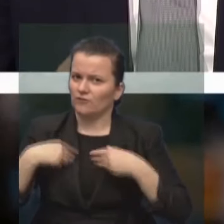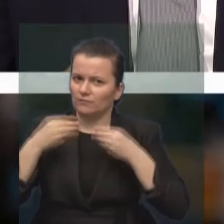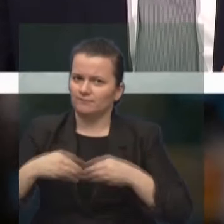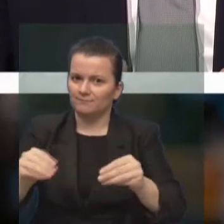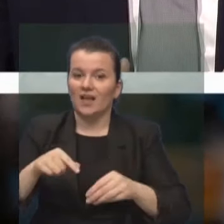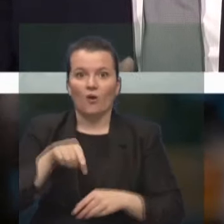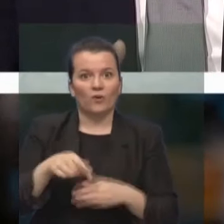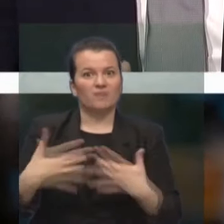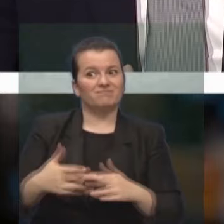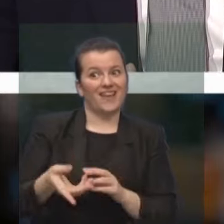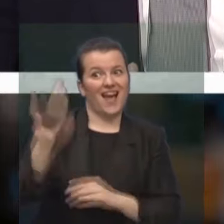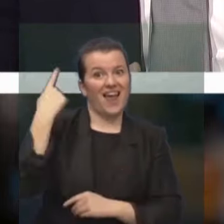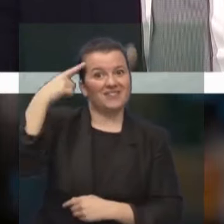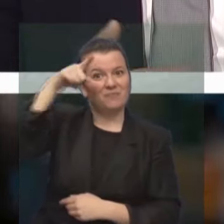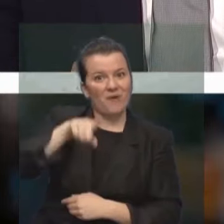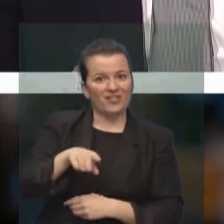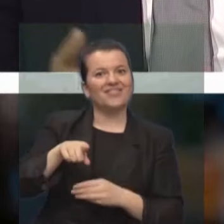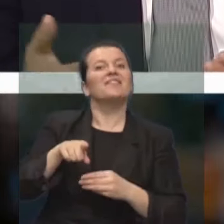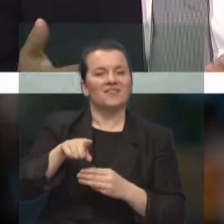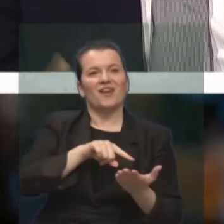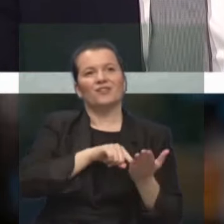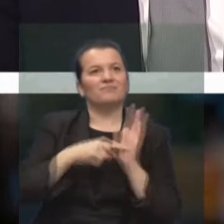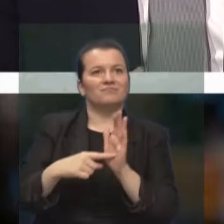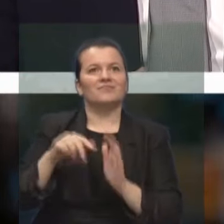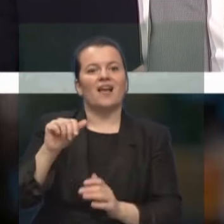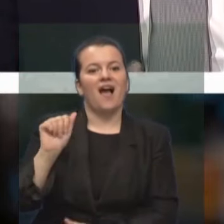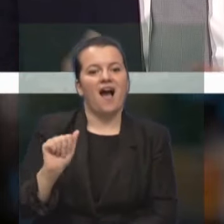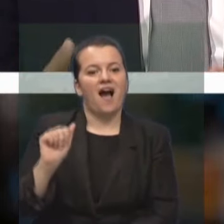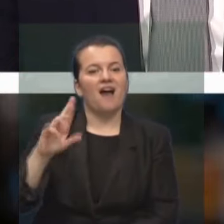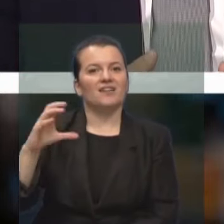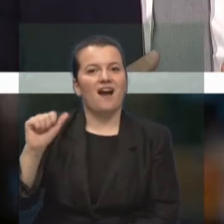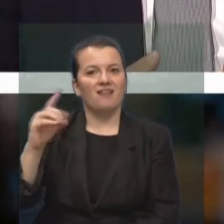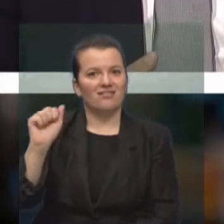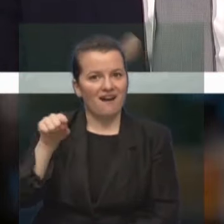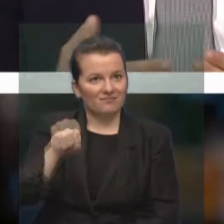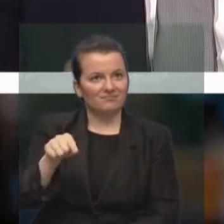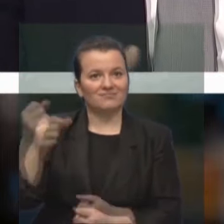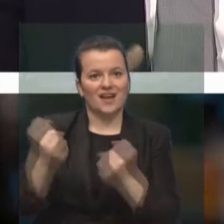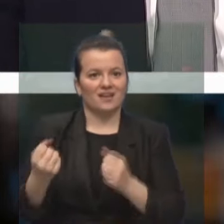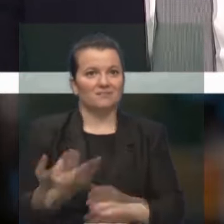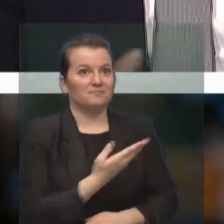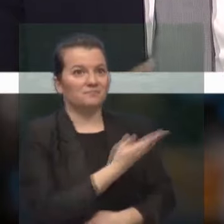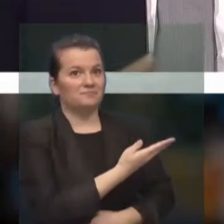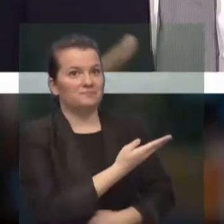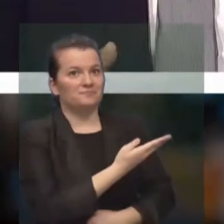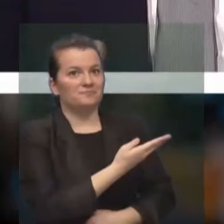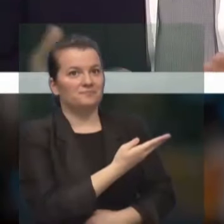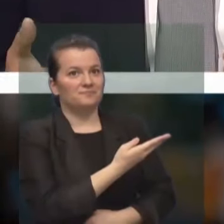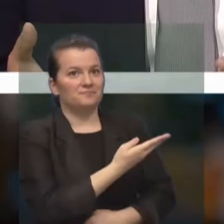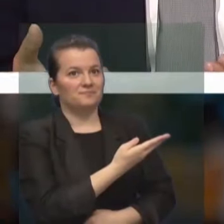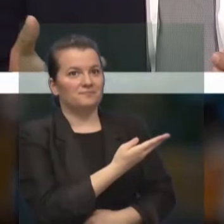last month. And that's already been elected SUV of the year by Automotor Magazine worldwide.